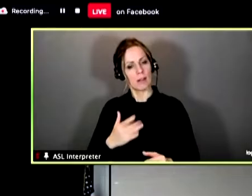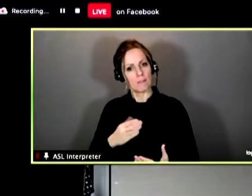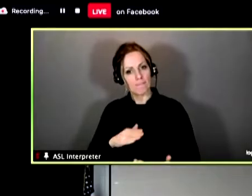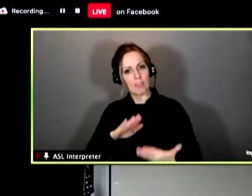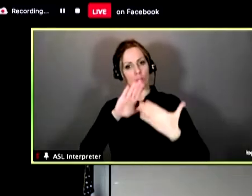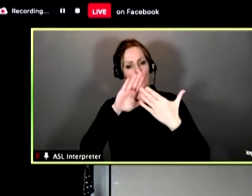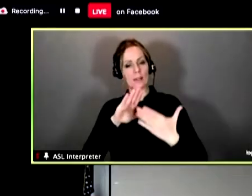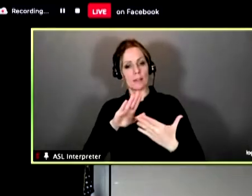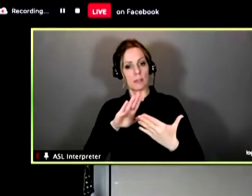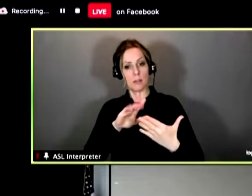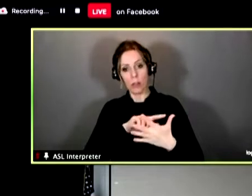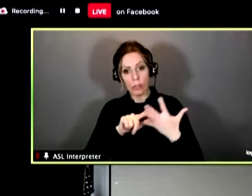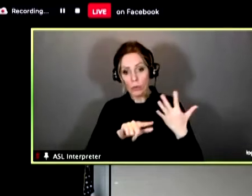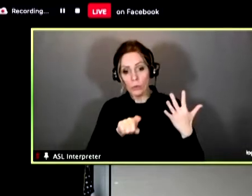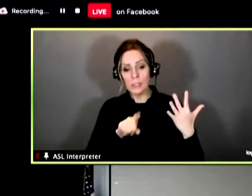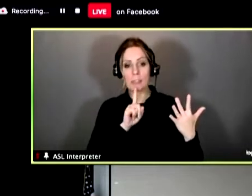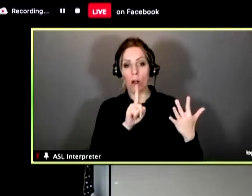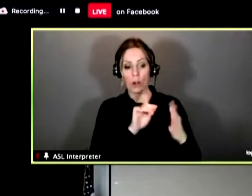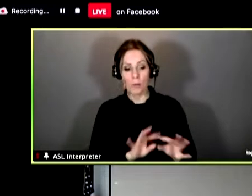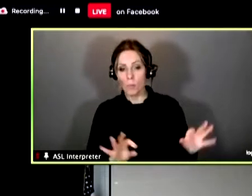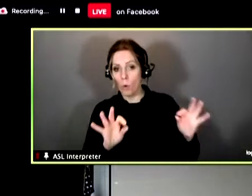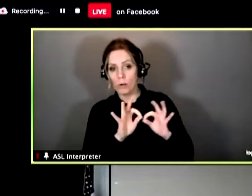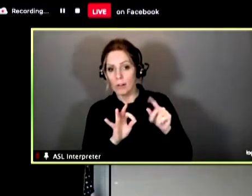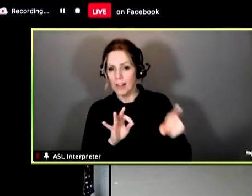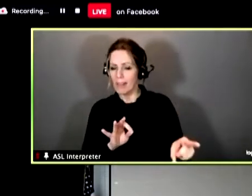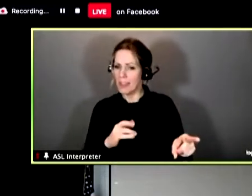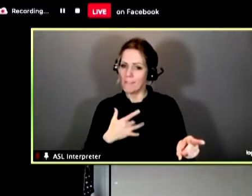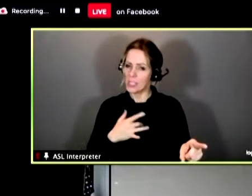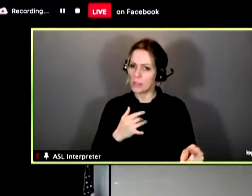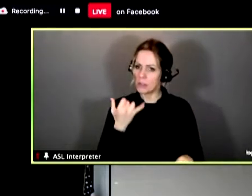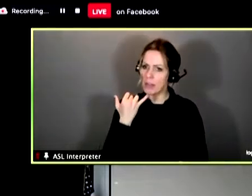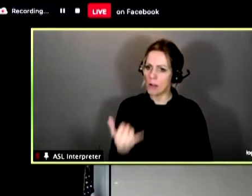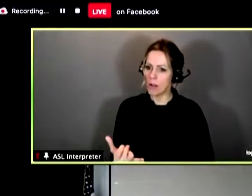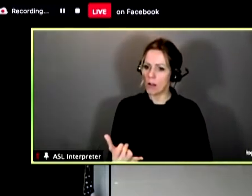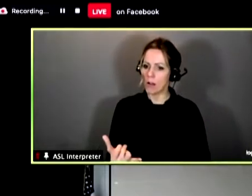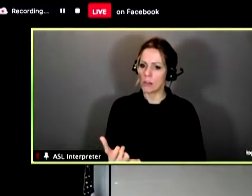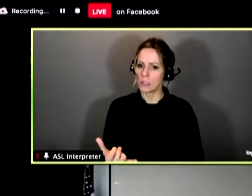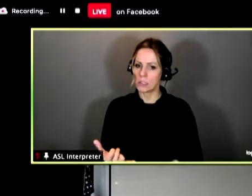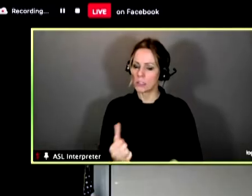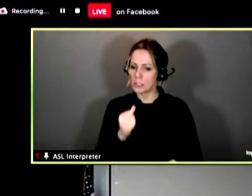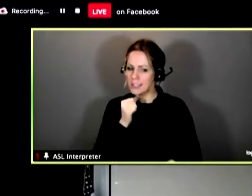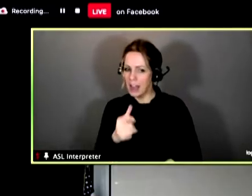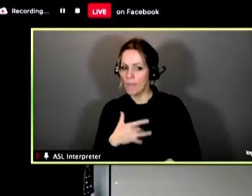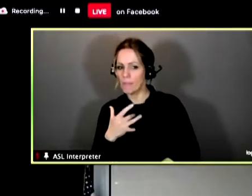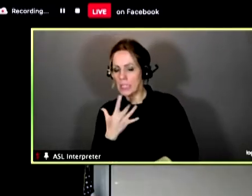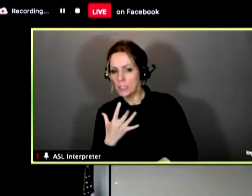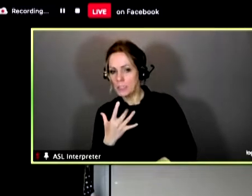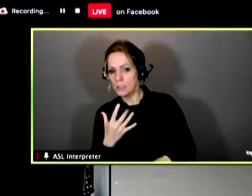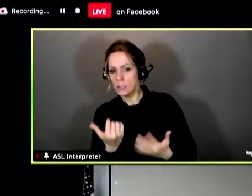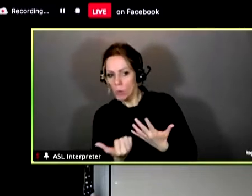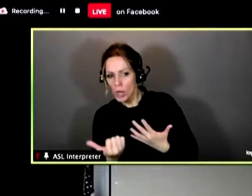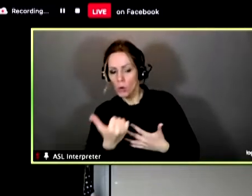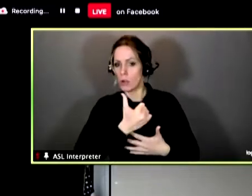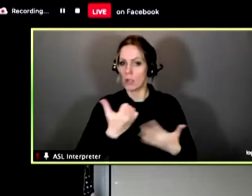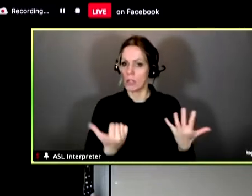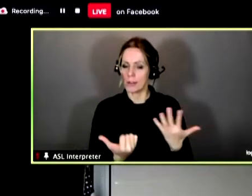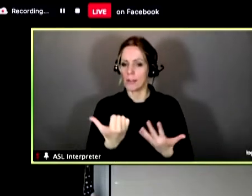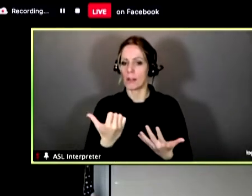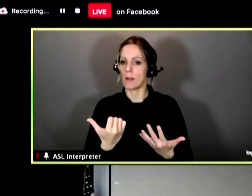And they're not feeling that when they're calling in, the police are not arriving or